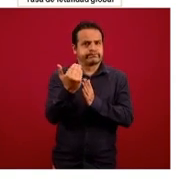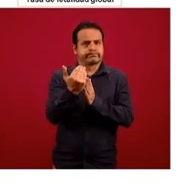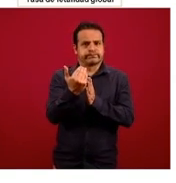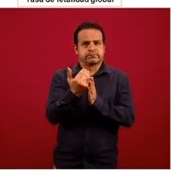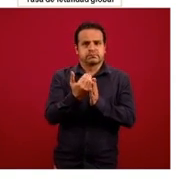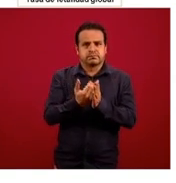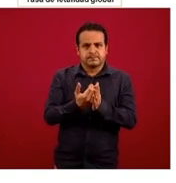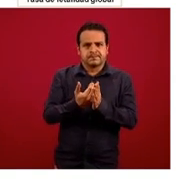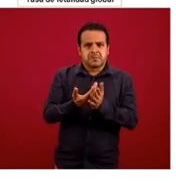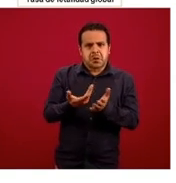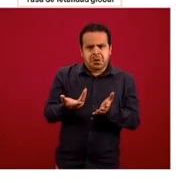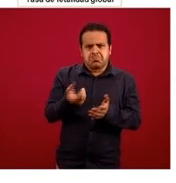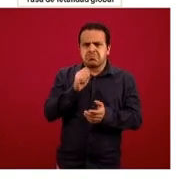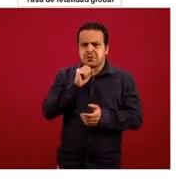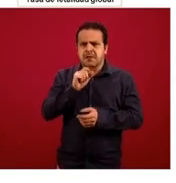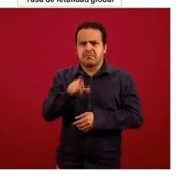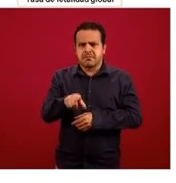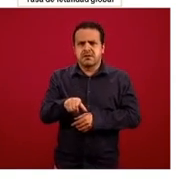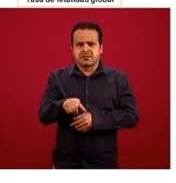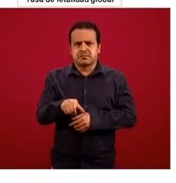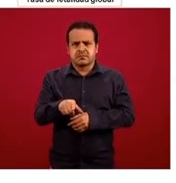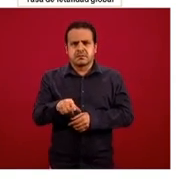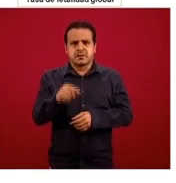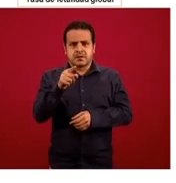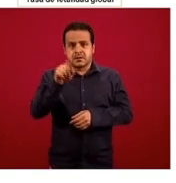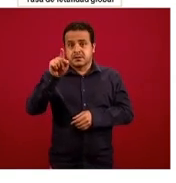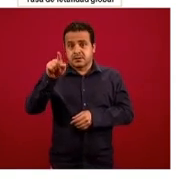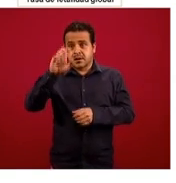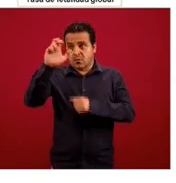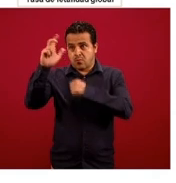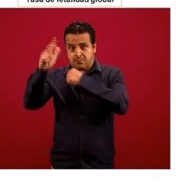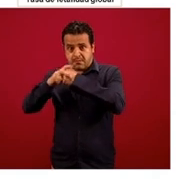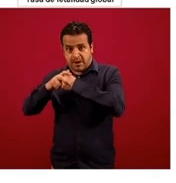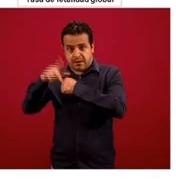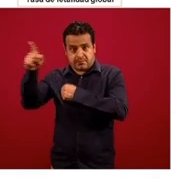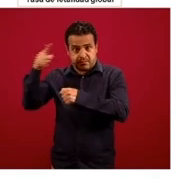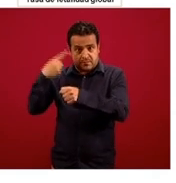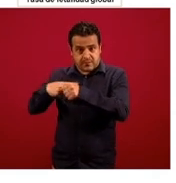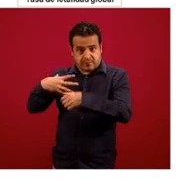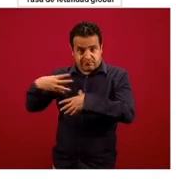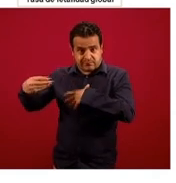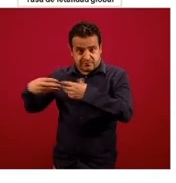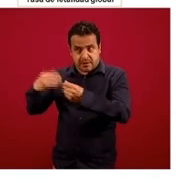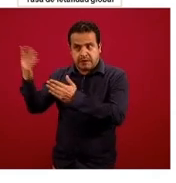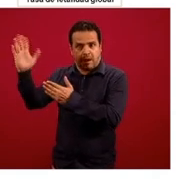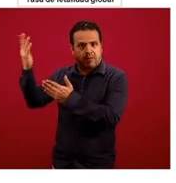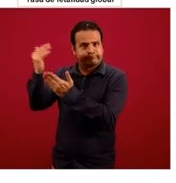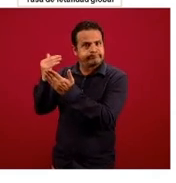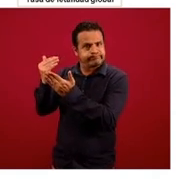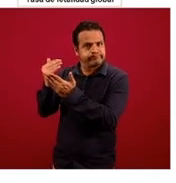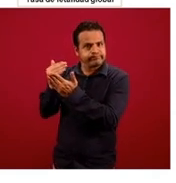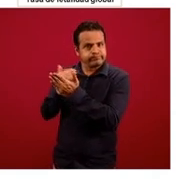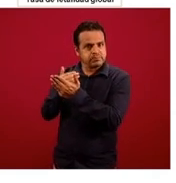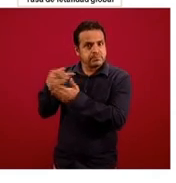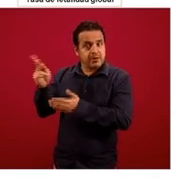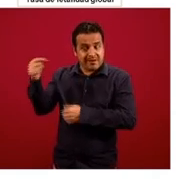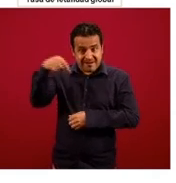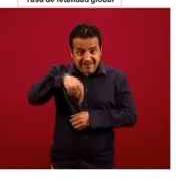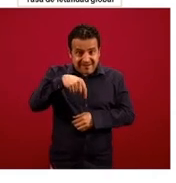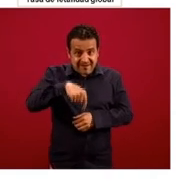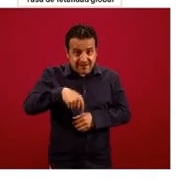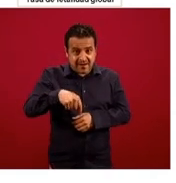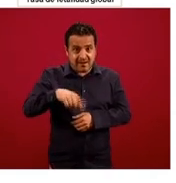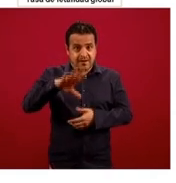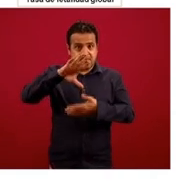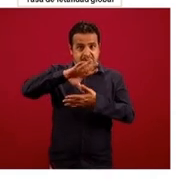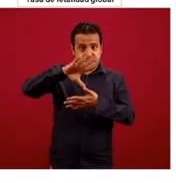been decreasing in terms of its activity, specifically in the European region. However, we can see